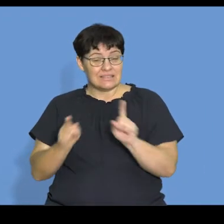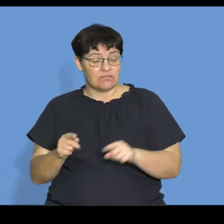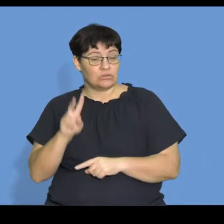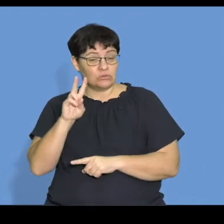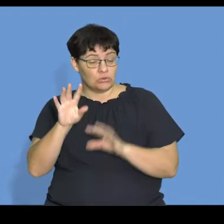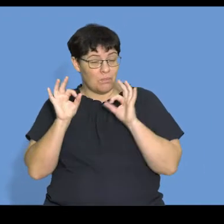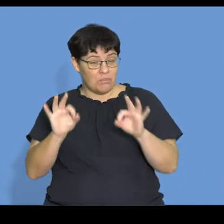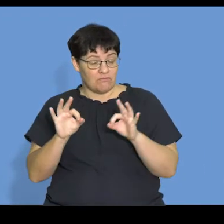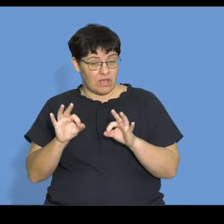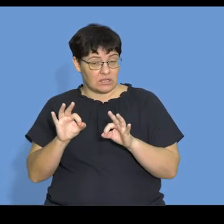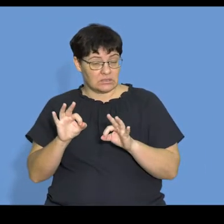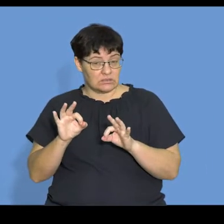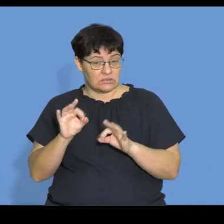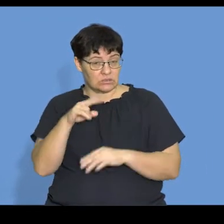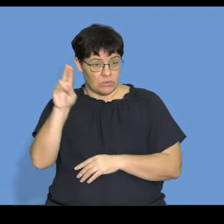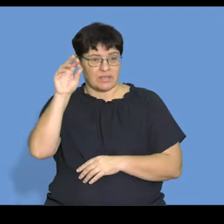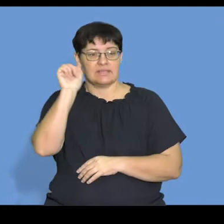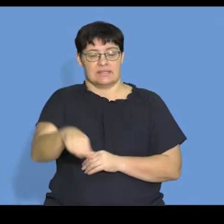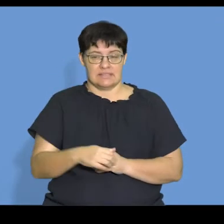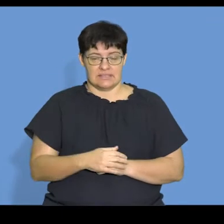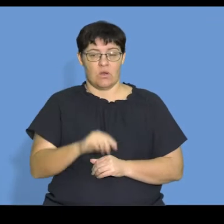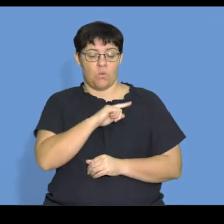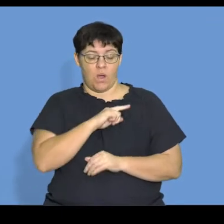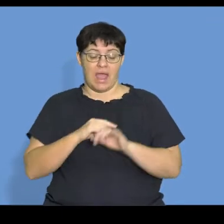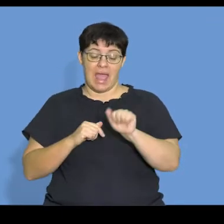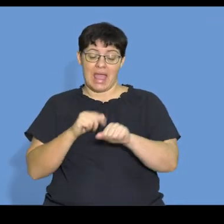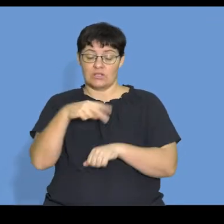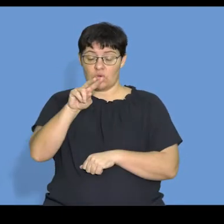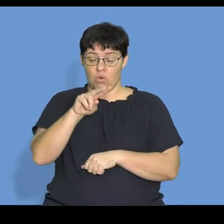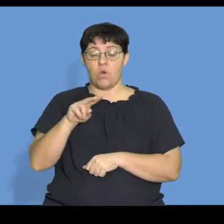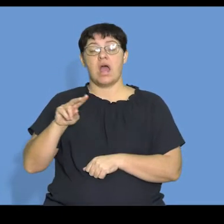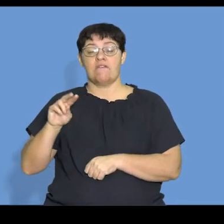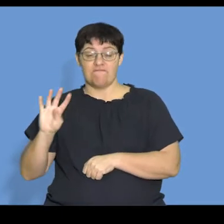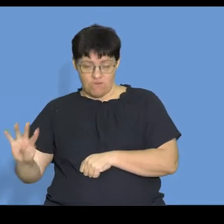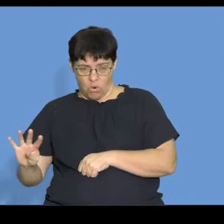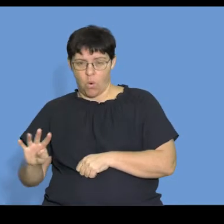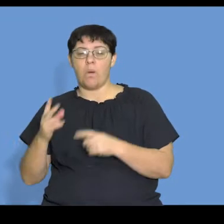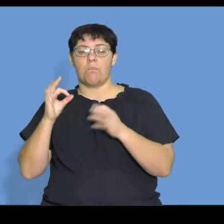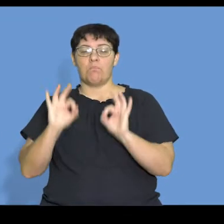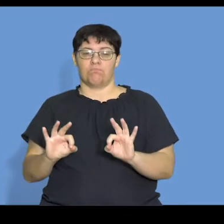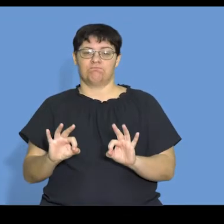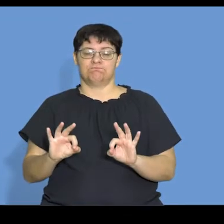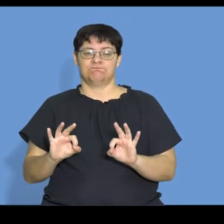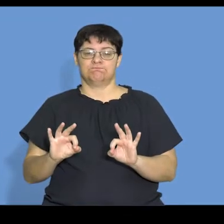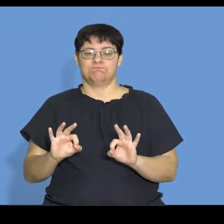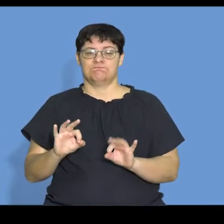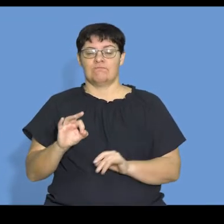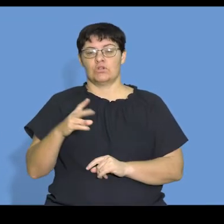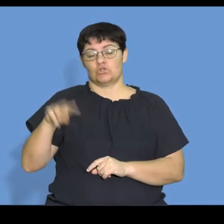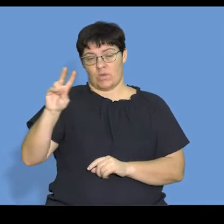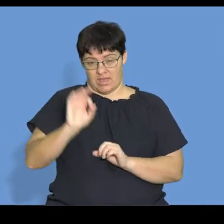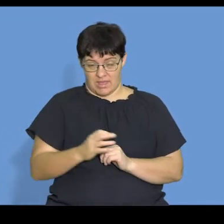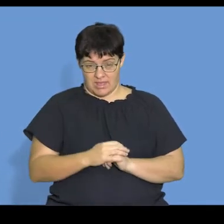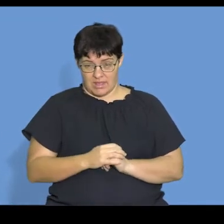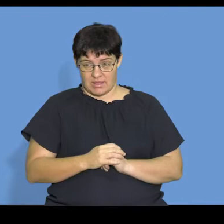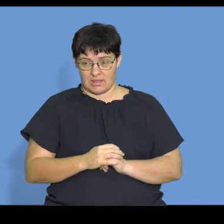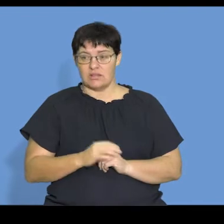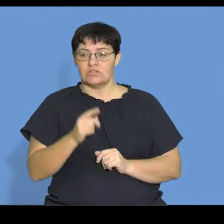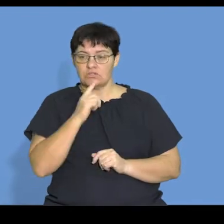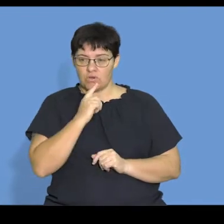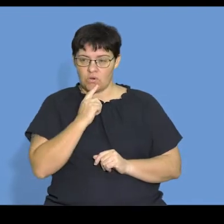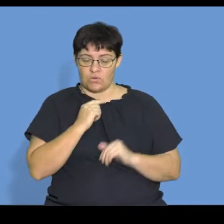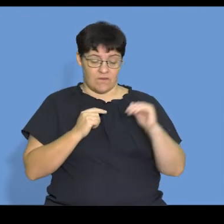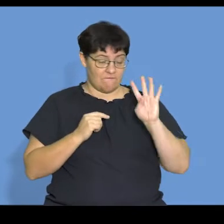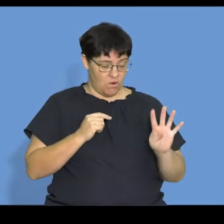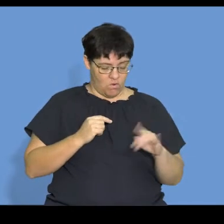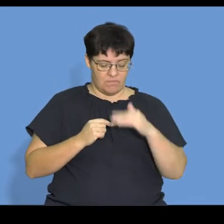squares? Yes, because it's a squared and 4. So I need to find then the factors of a squared, which is a